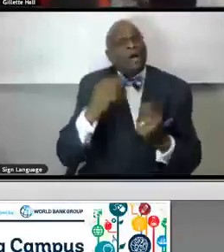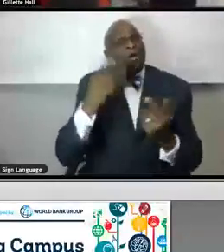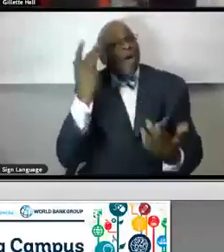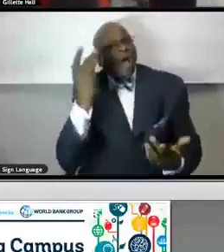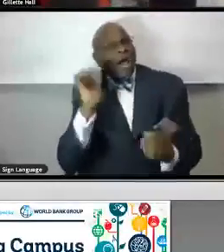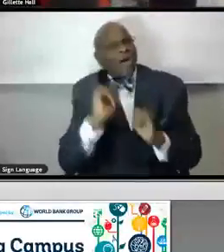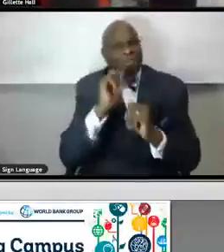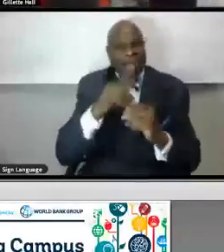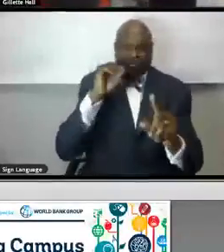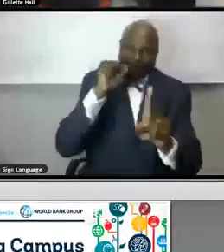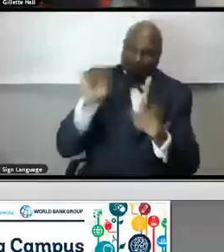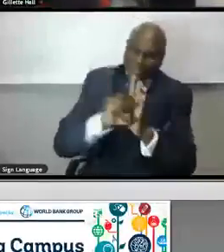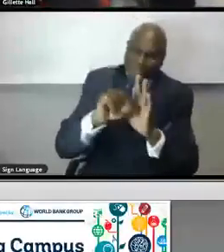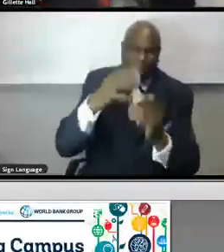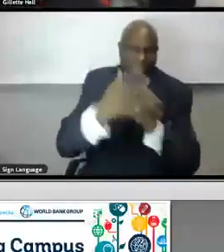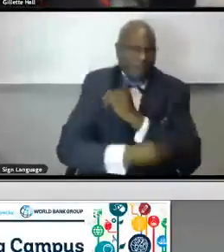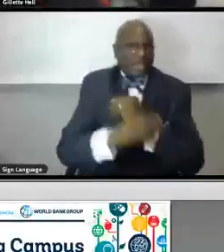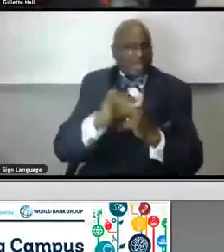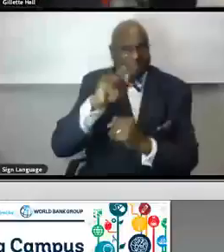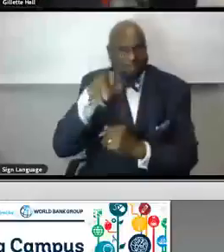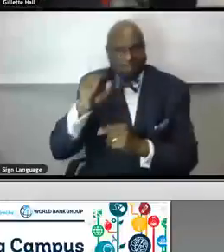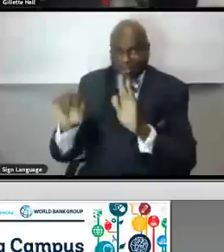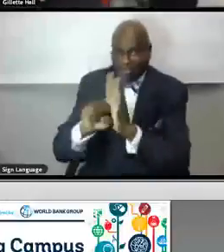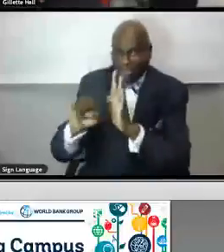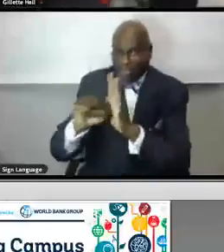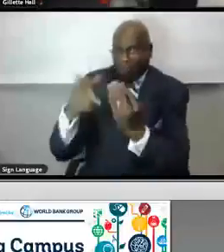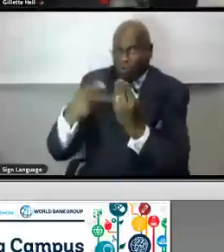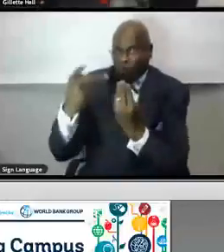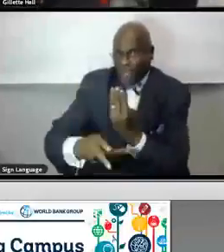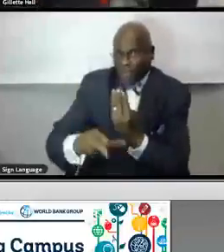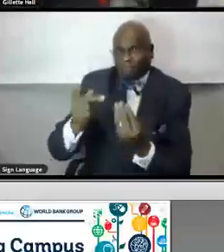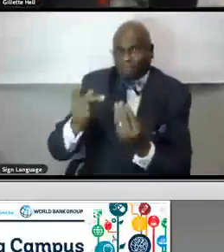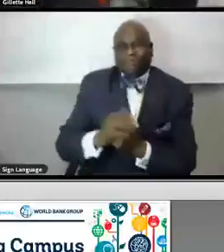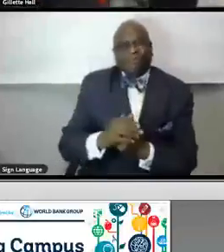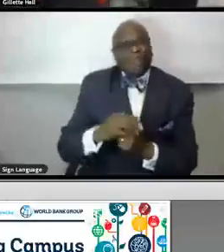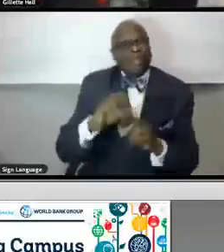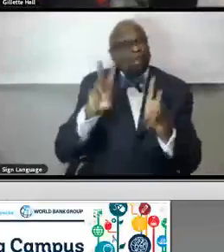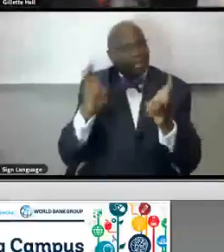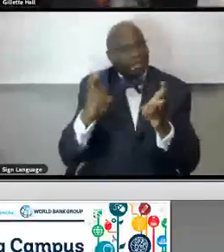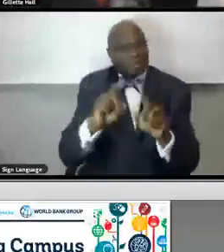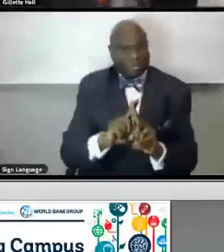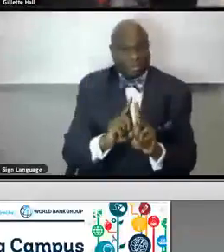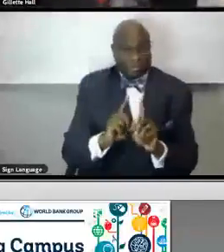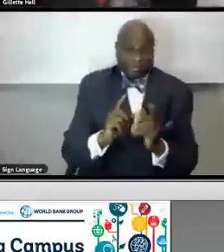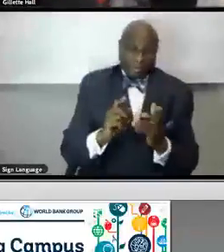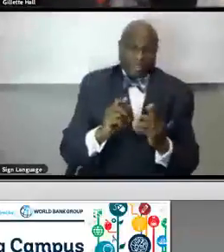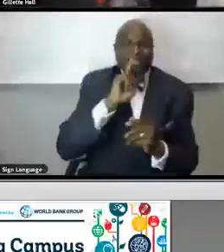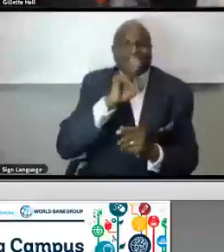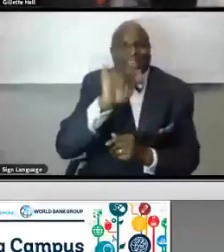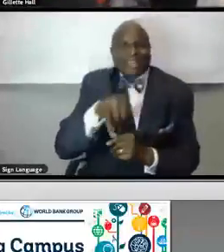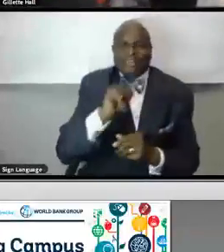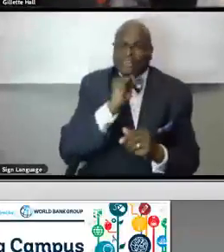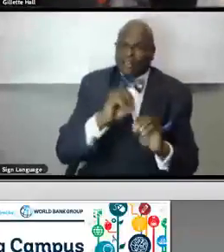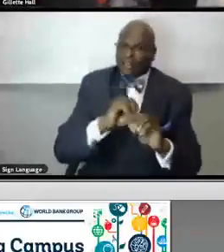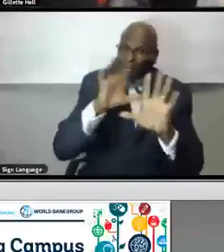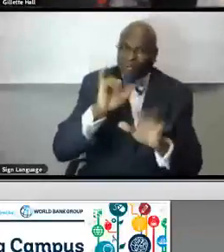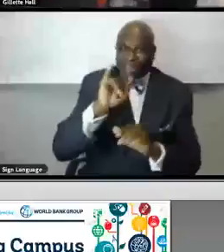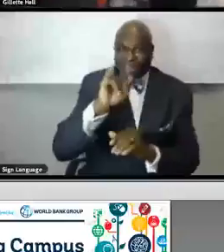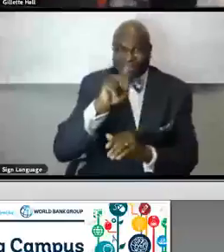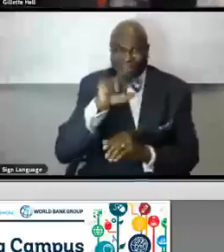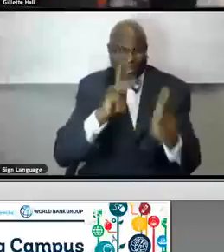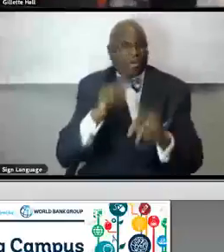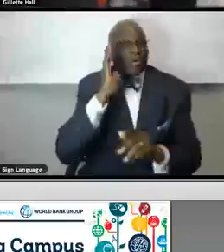targeting poverty. It is not an indigenous targeted program. The issues, however, are that it's not clear that indigenous